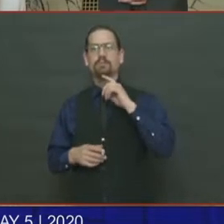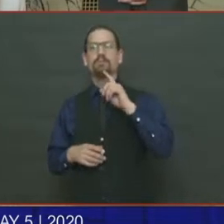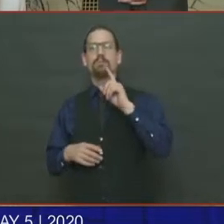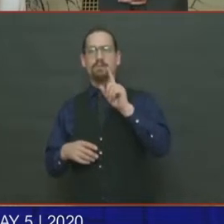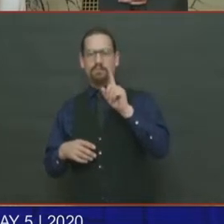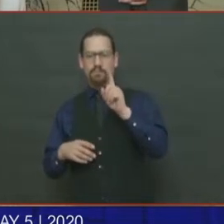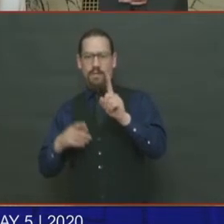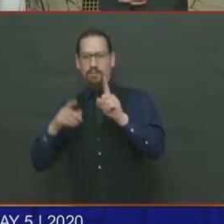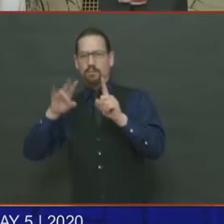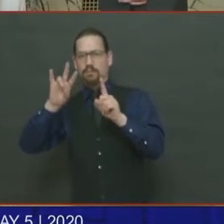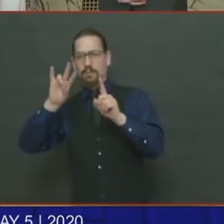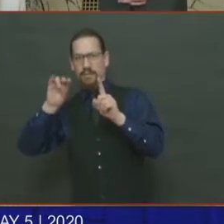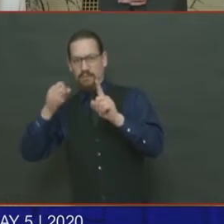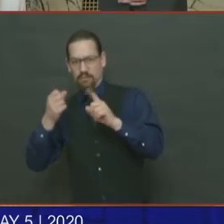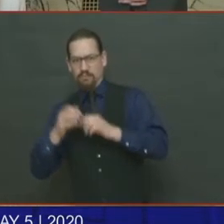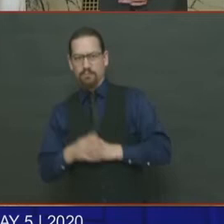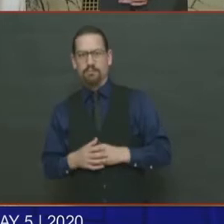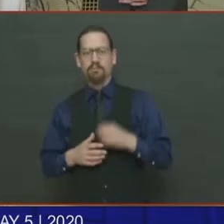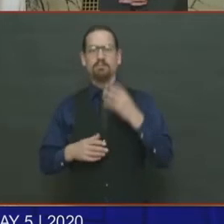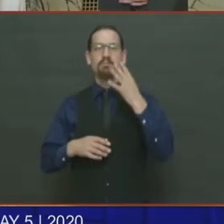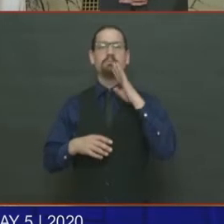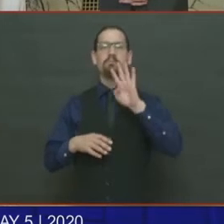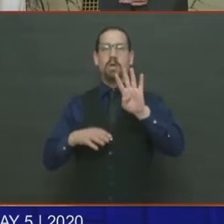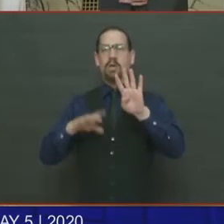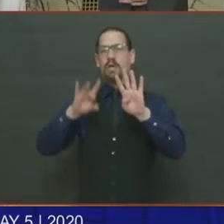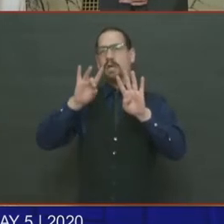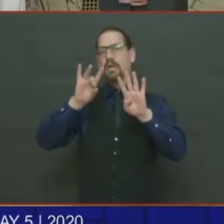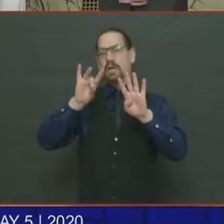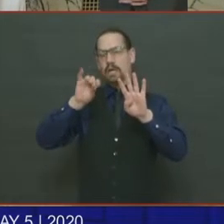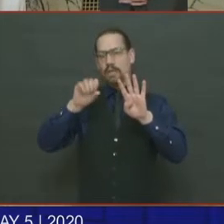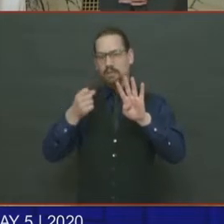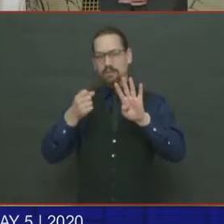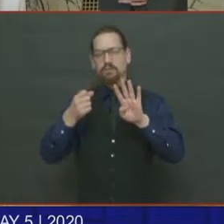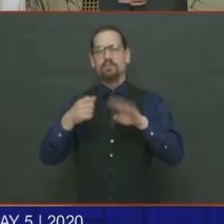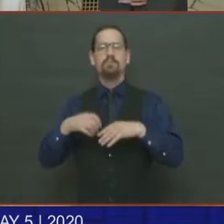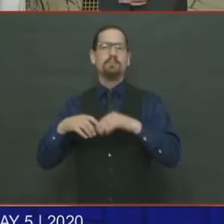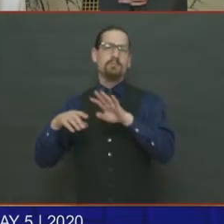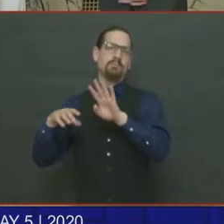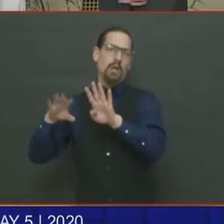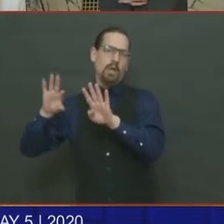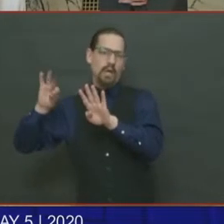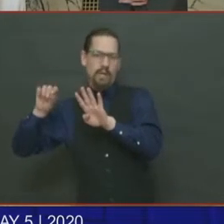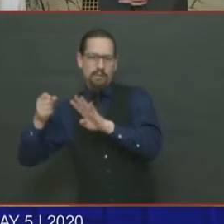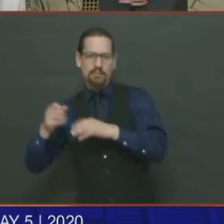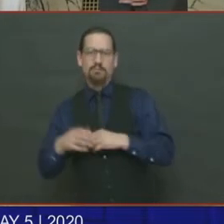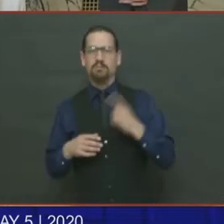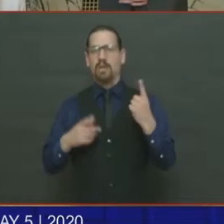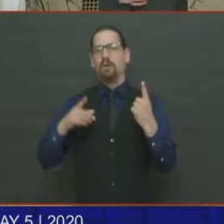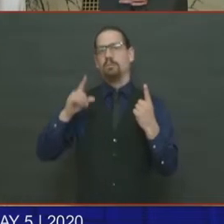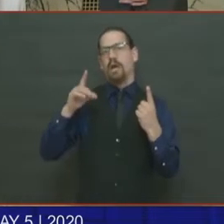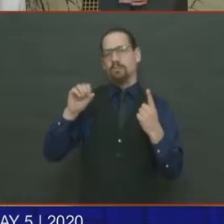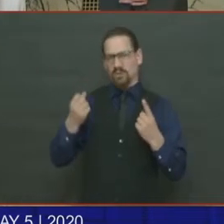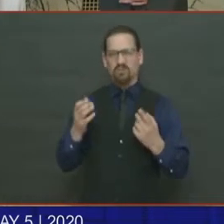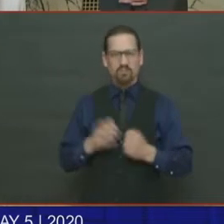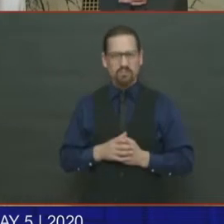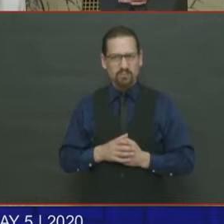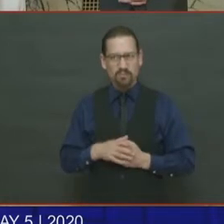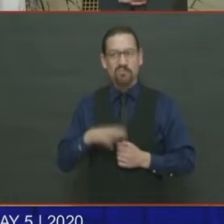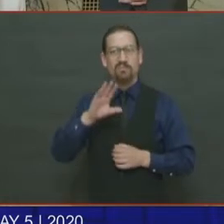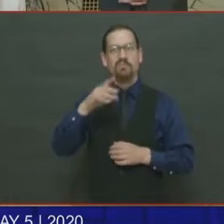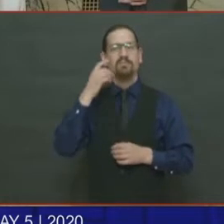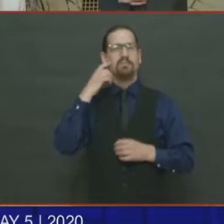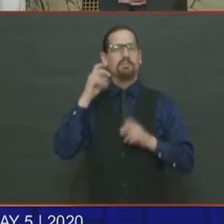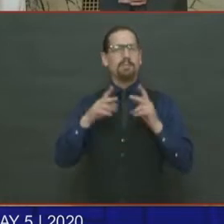And I want to be able to say, because it's important, that our deepest sympathies go out to the families of